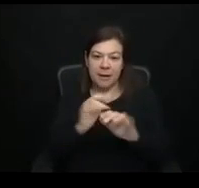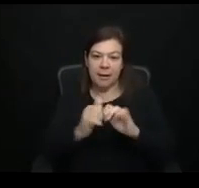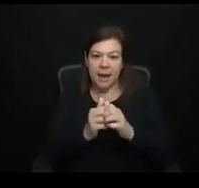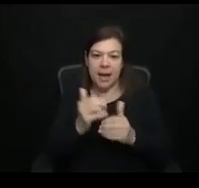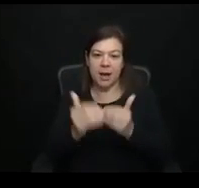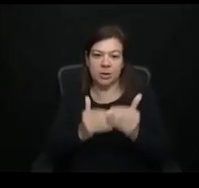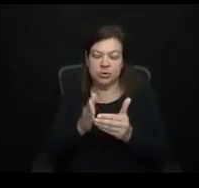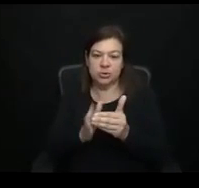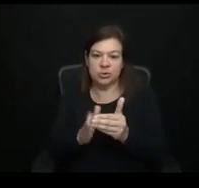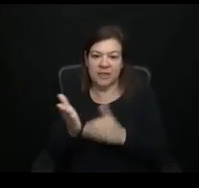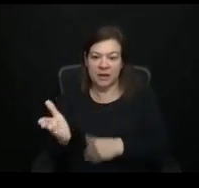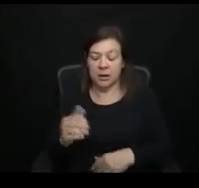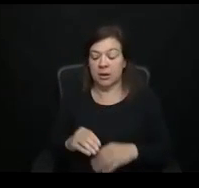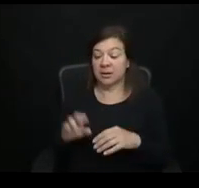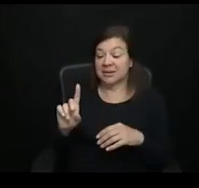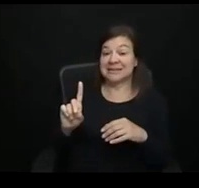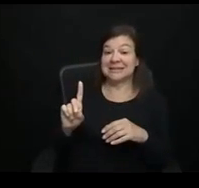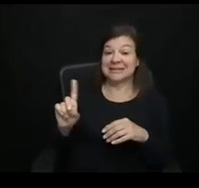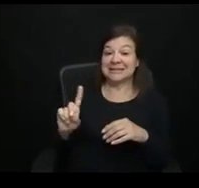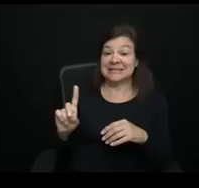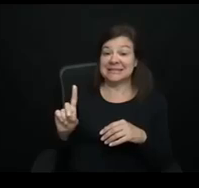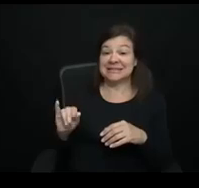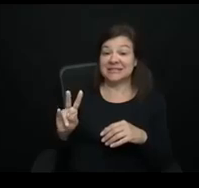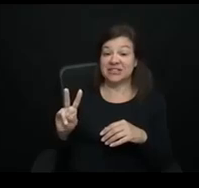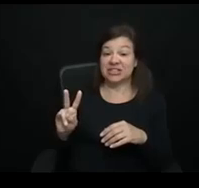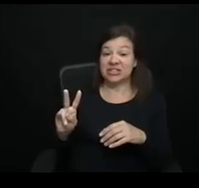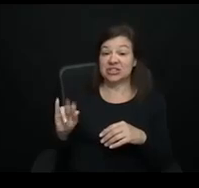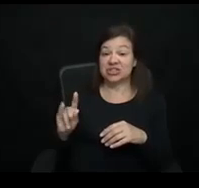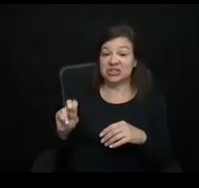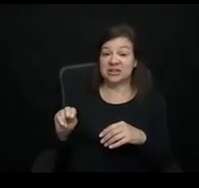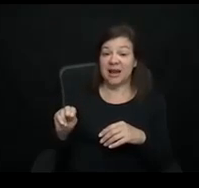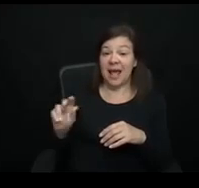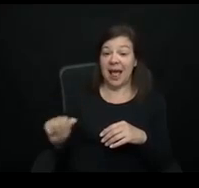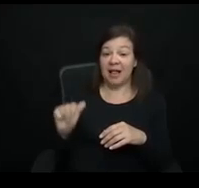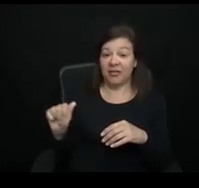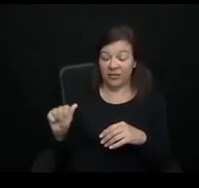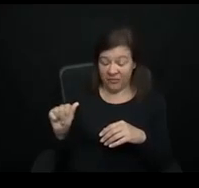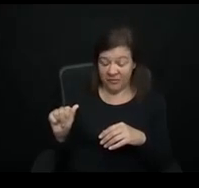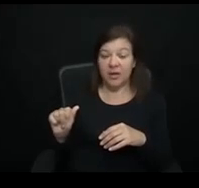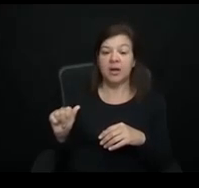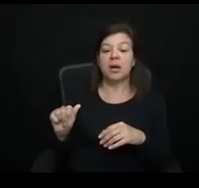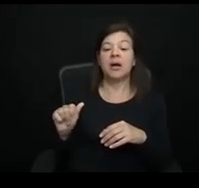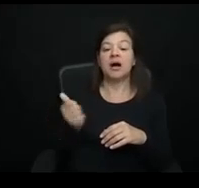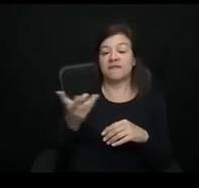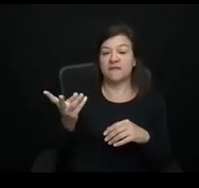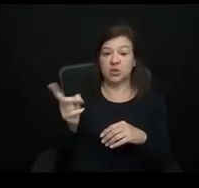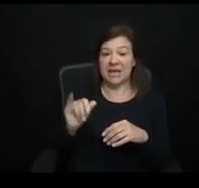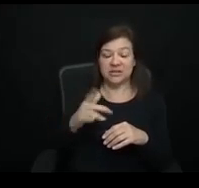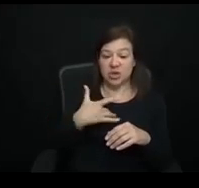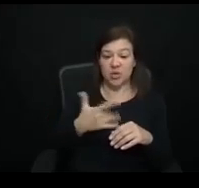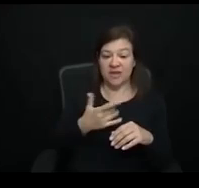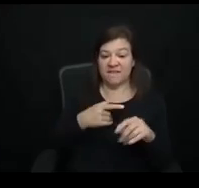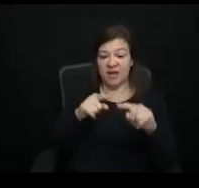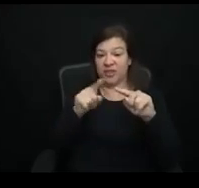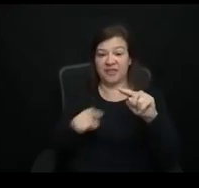In fact, on Division Alpha, that little piece I was just talking about several days ago, they didn't feel that this was doable, and that's why they went to all the